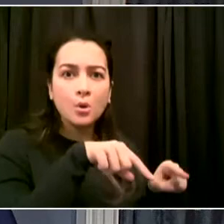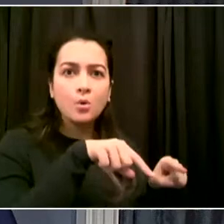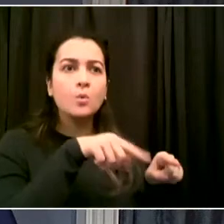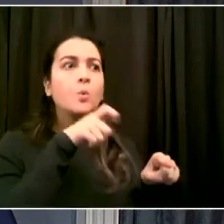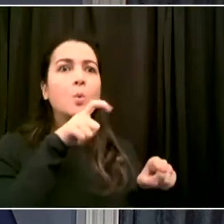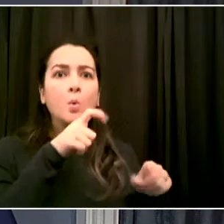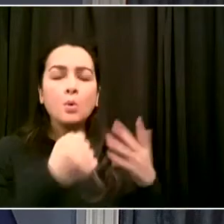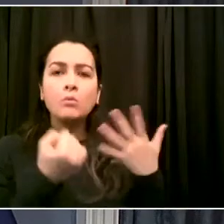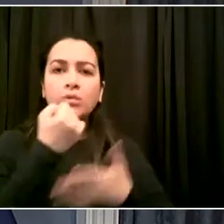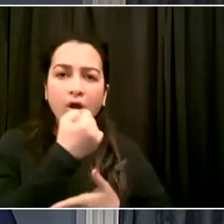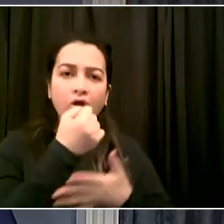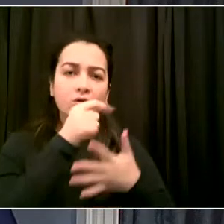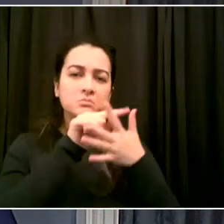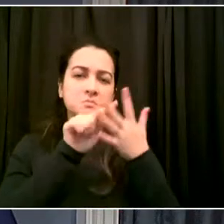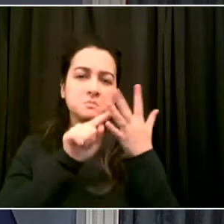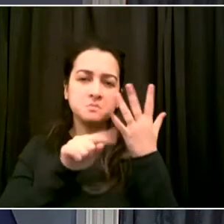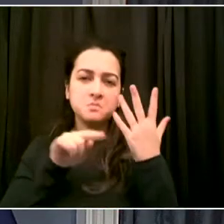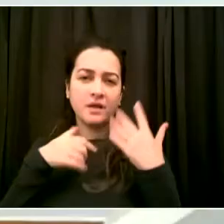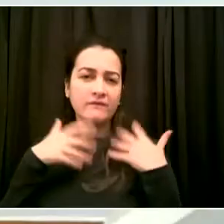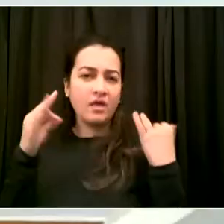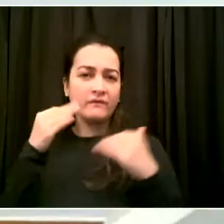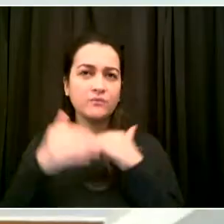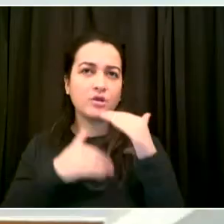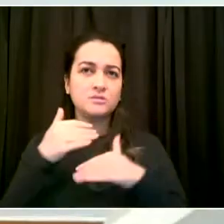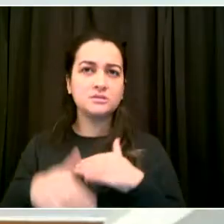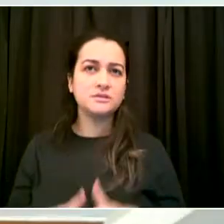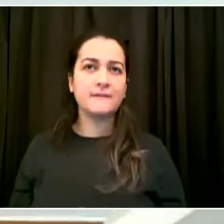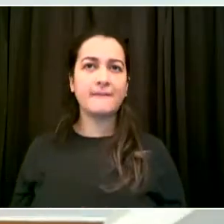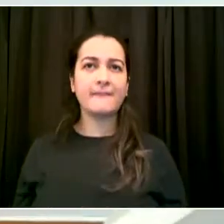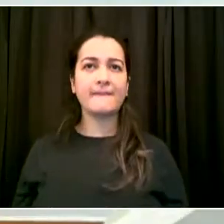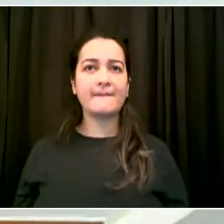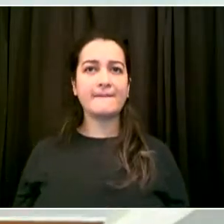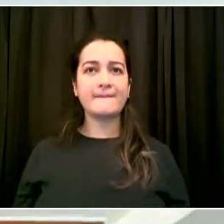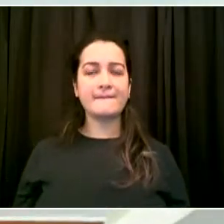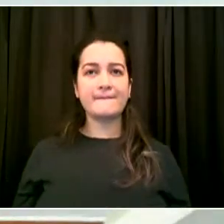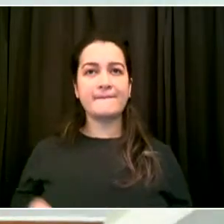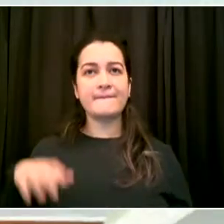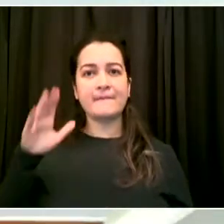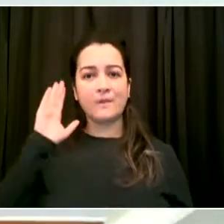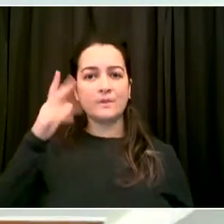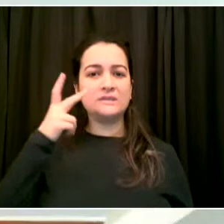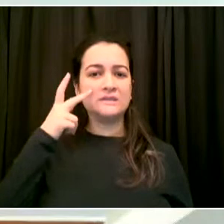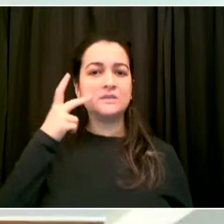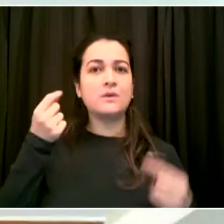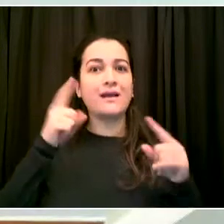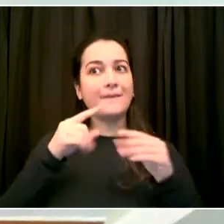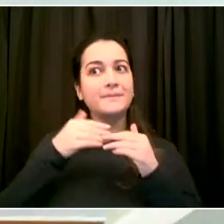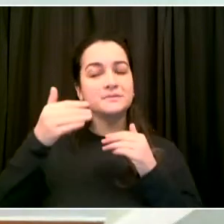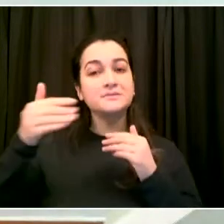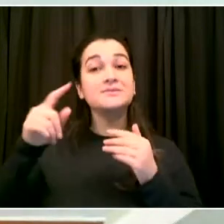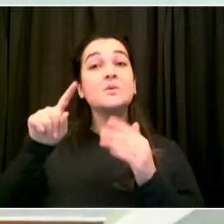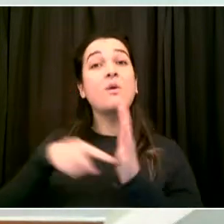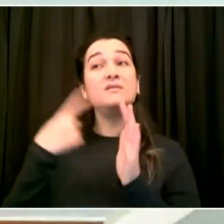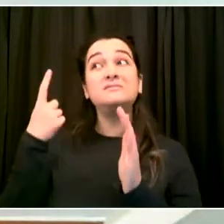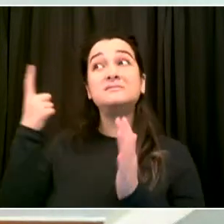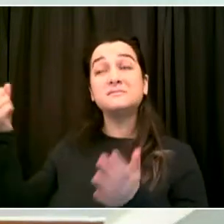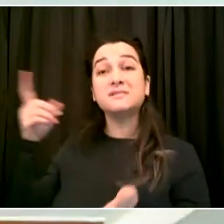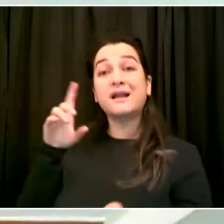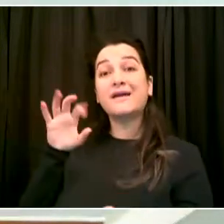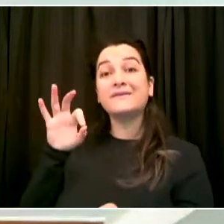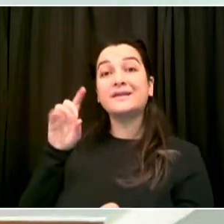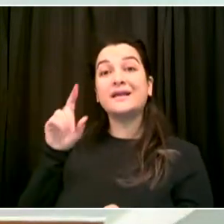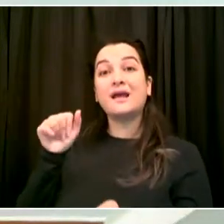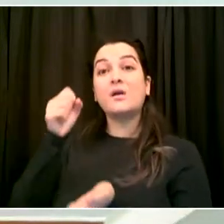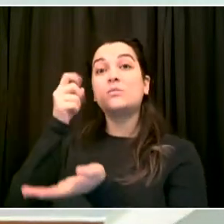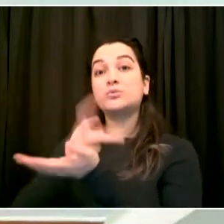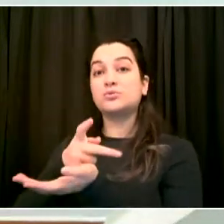Choksi hit all the key points. The only thing I would add is that to help us build towards that, we are continuing to expand our mobile fleet, where